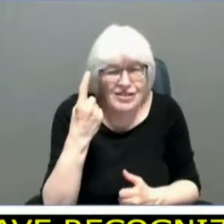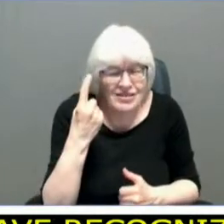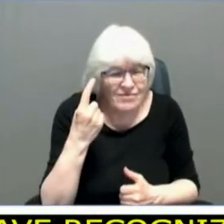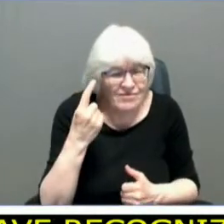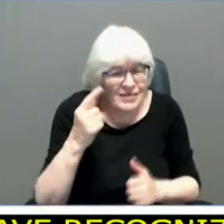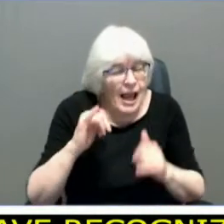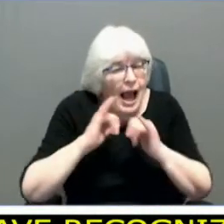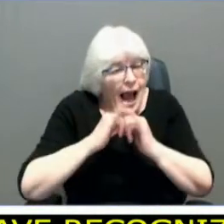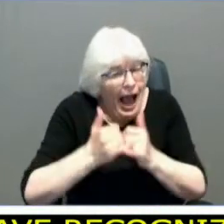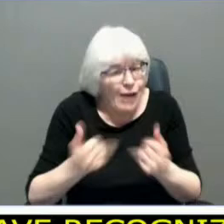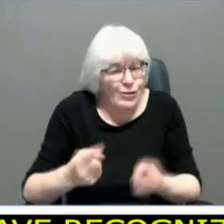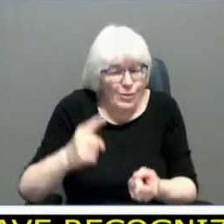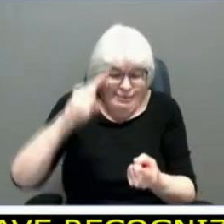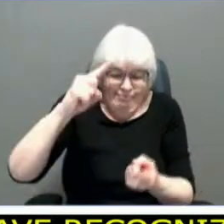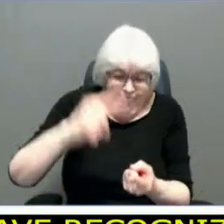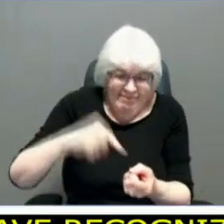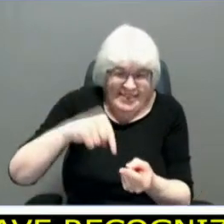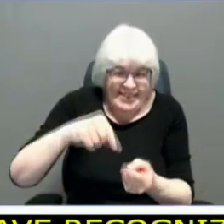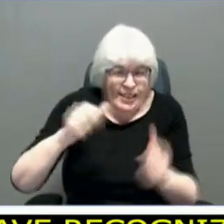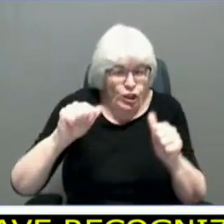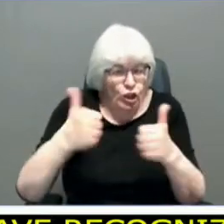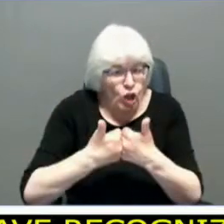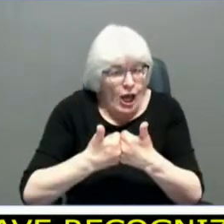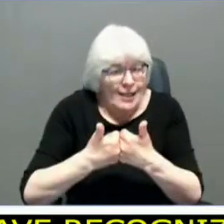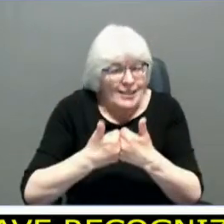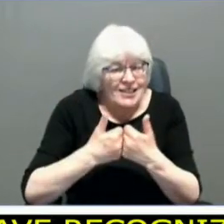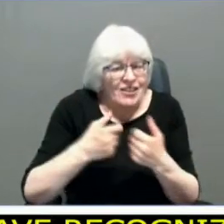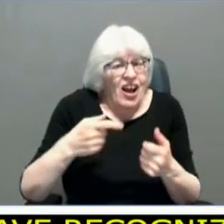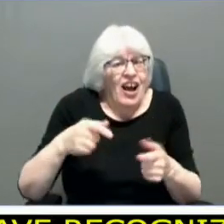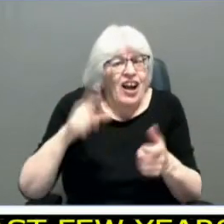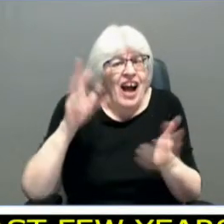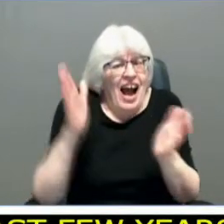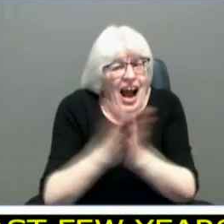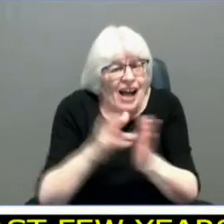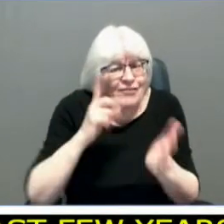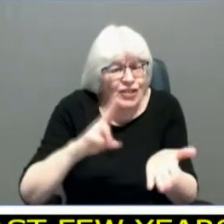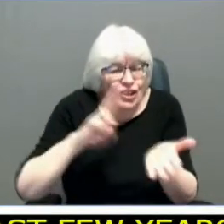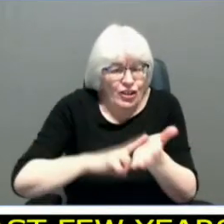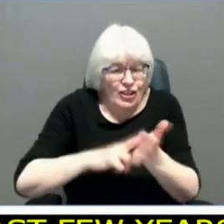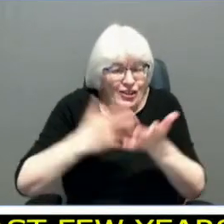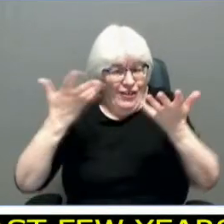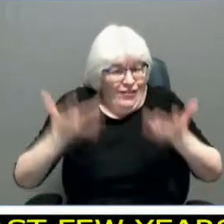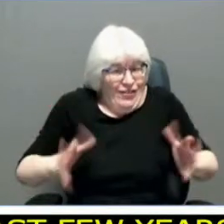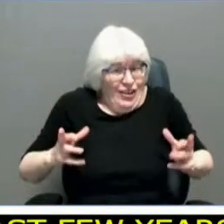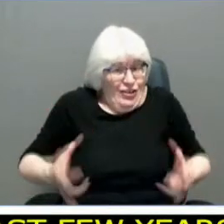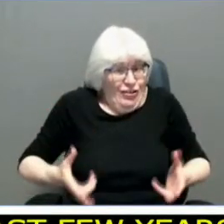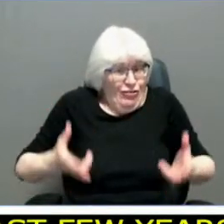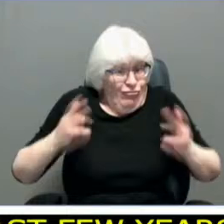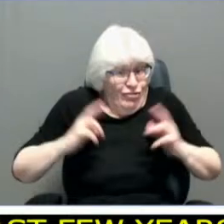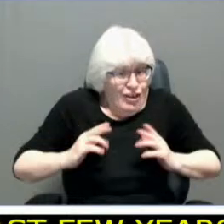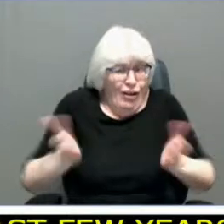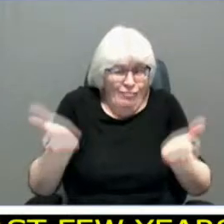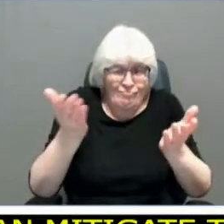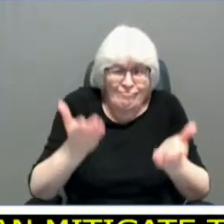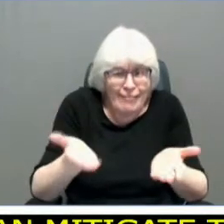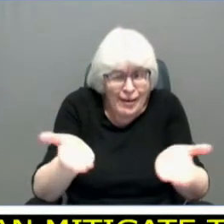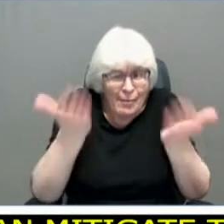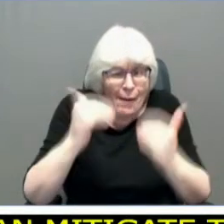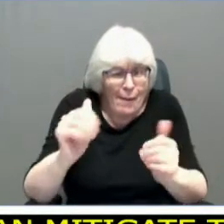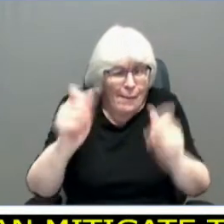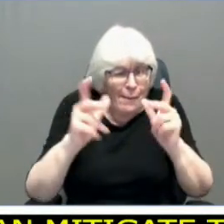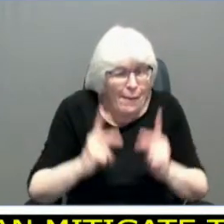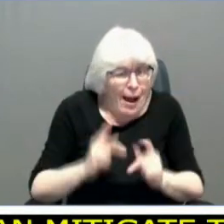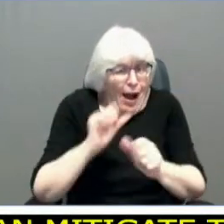for actually retired nurses that could come back on vacation relief because they did come back in record numbers during the